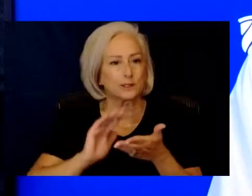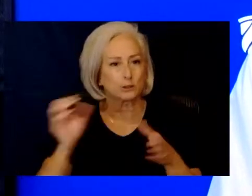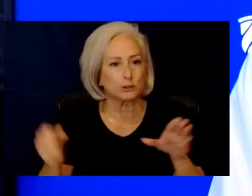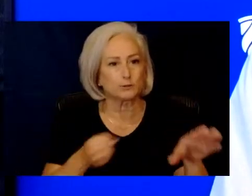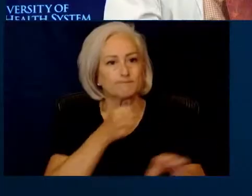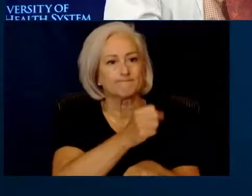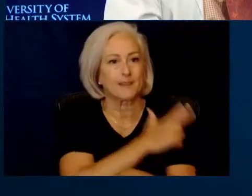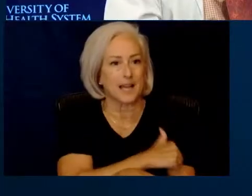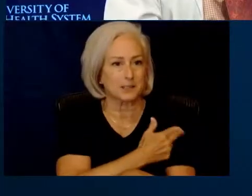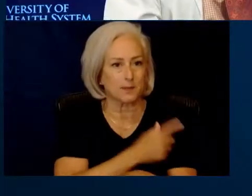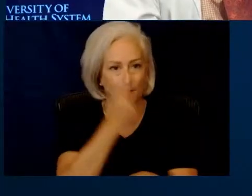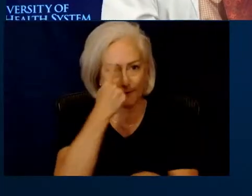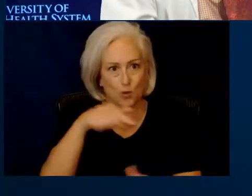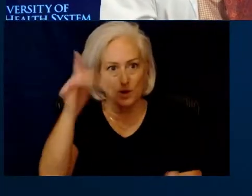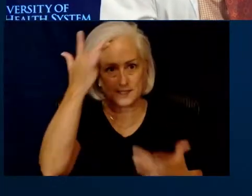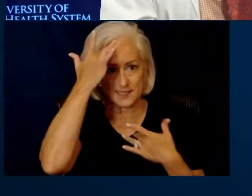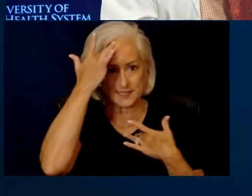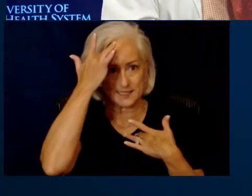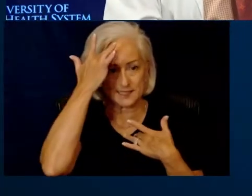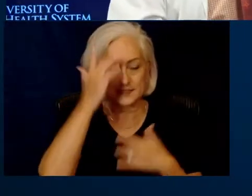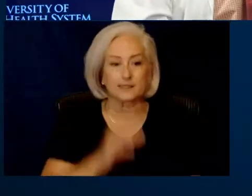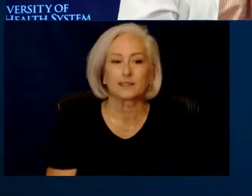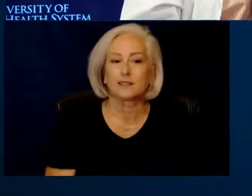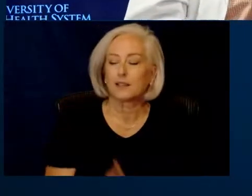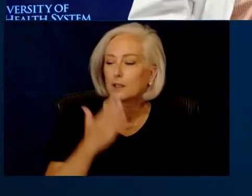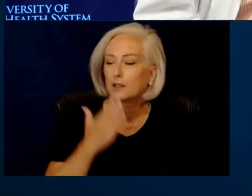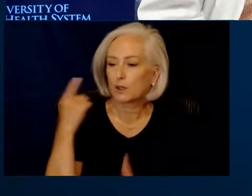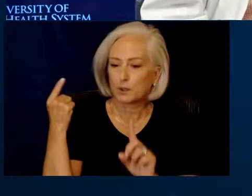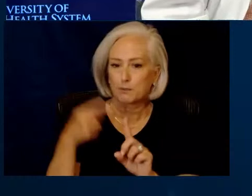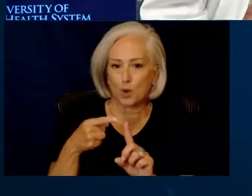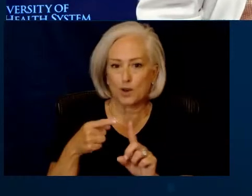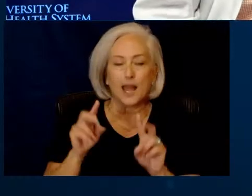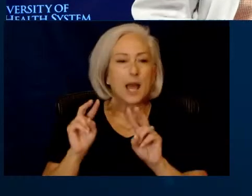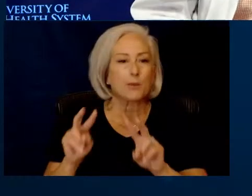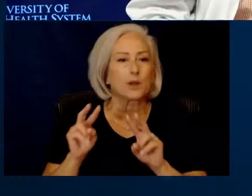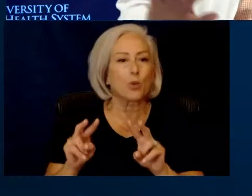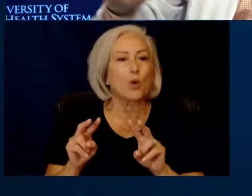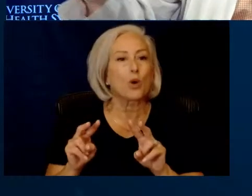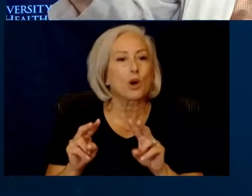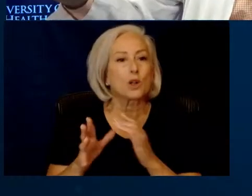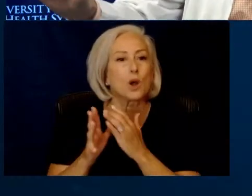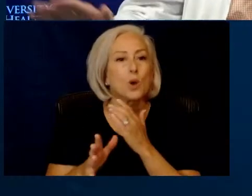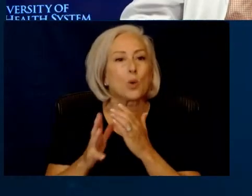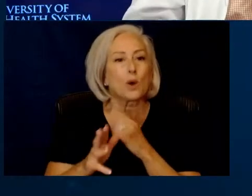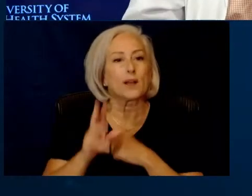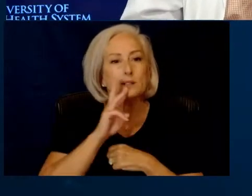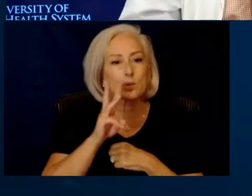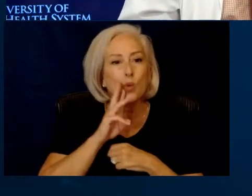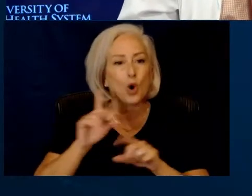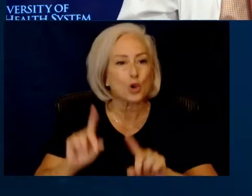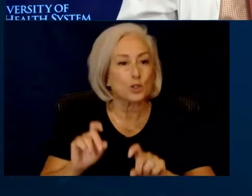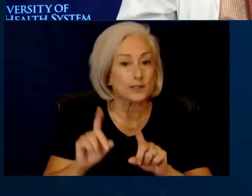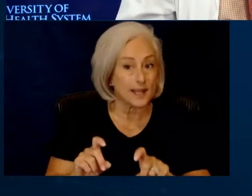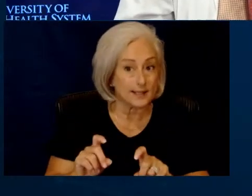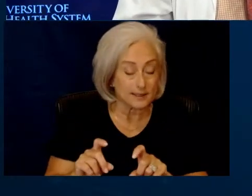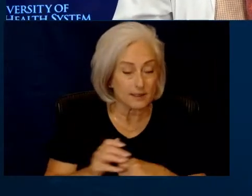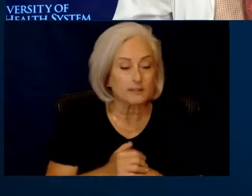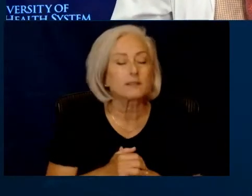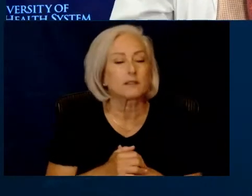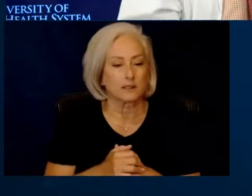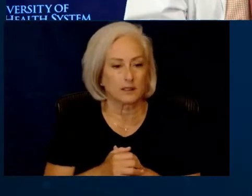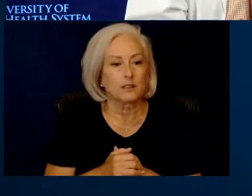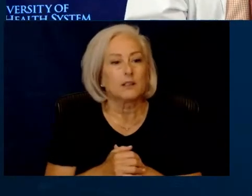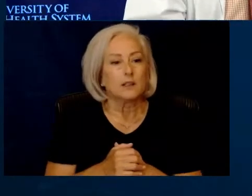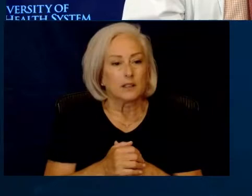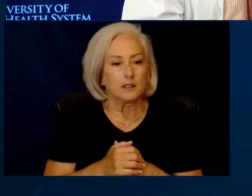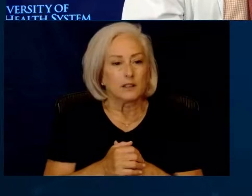disease. Yeah, I think great point. And we both watched the wastewater testing, so and that's kind of where it predicts a 1 or 2 weeks in front of these major surges. I